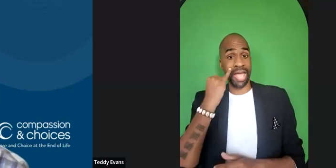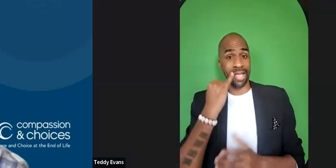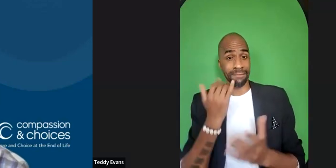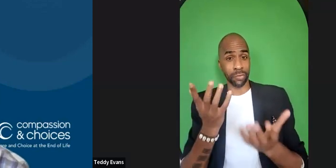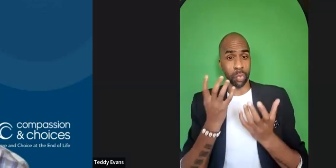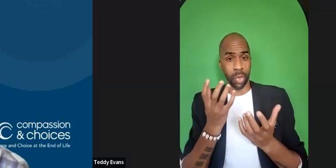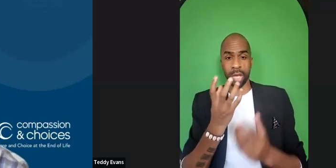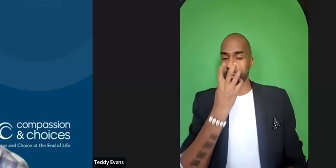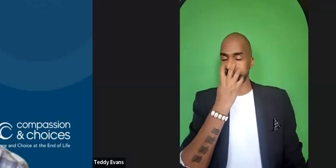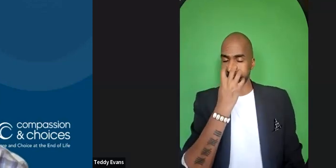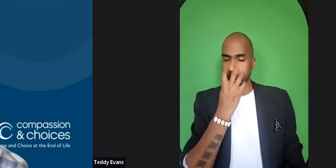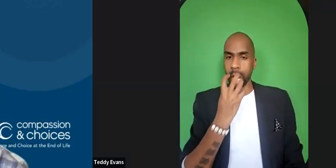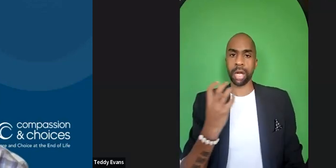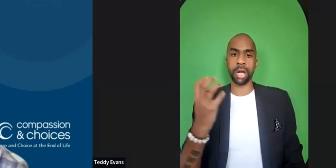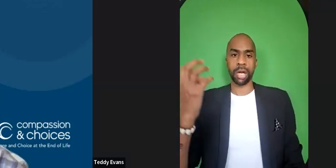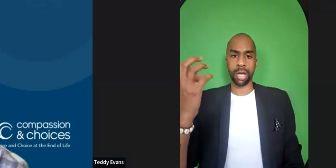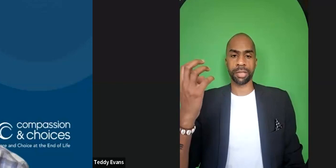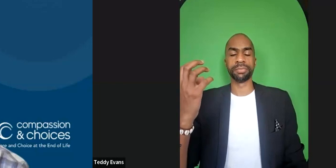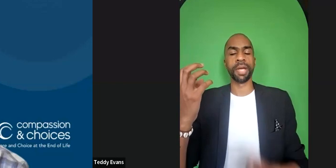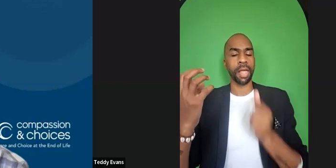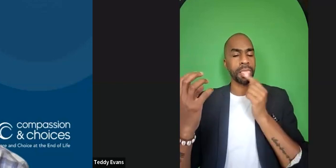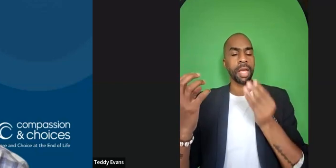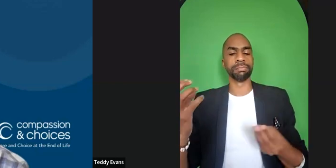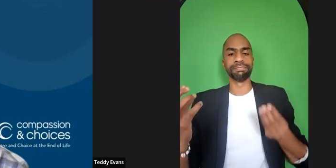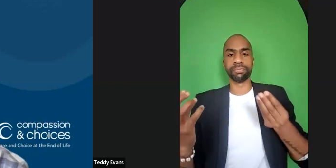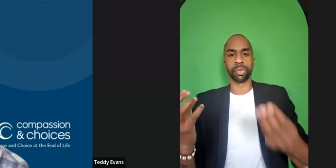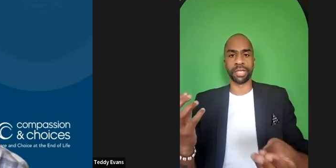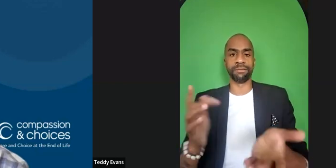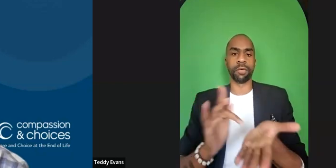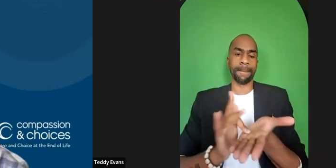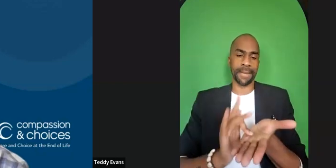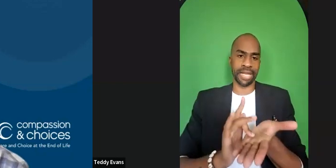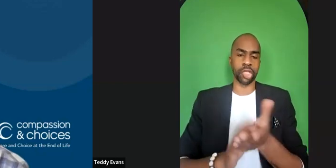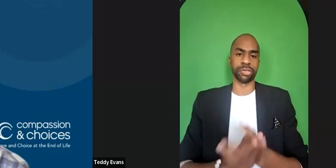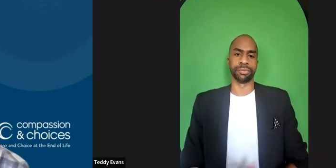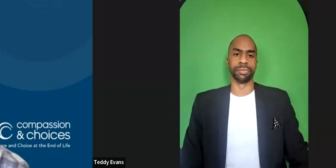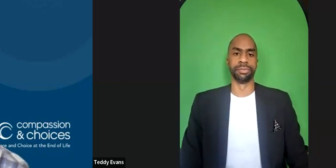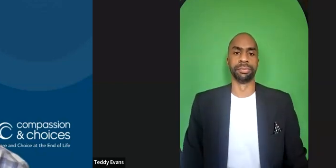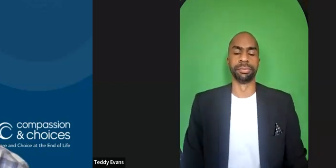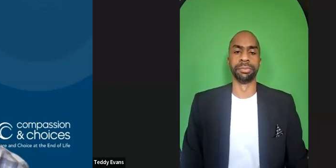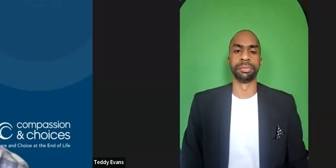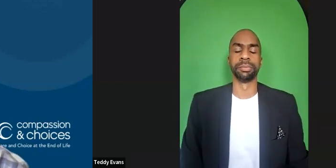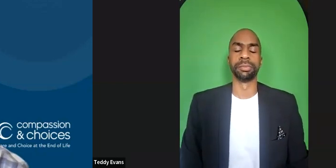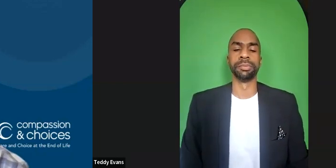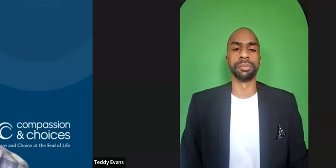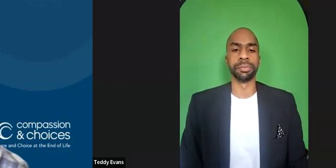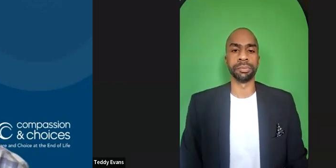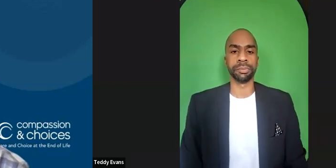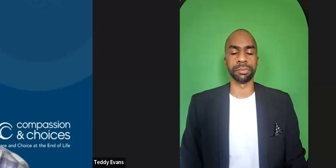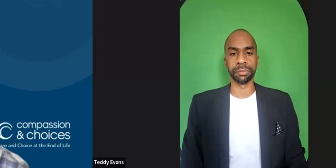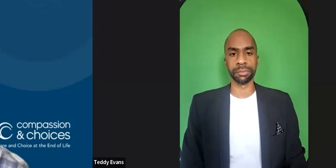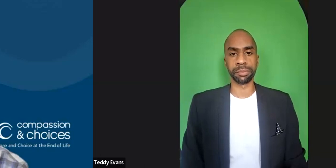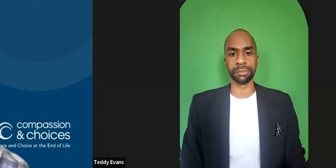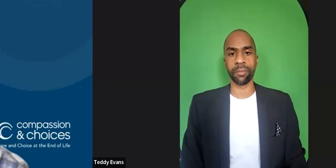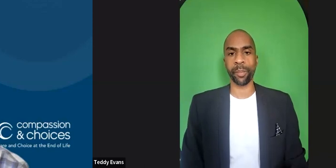of a ventilator, you would be given opioid medications ahead of time to make sure you're not short of breath. And then the ventilator settings